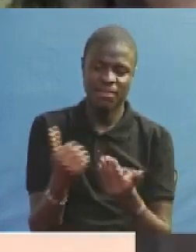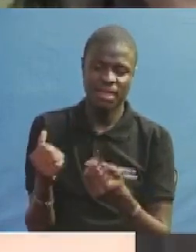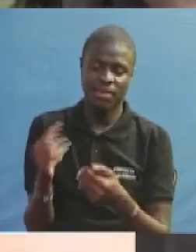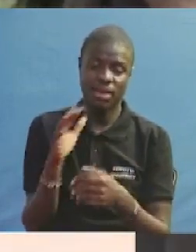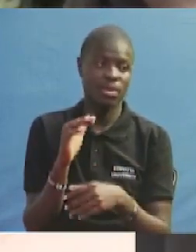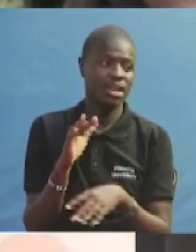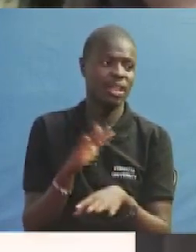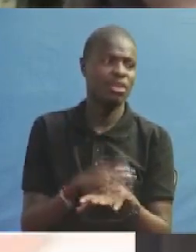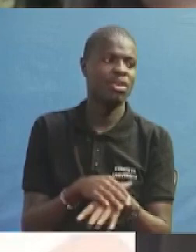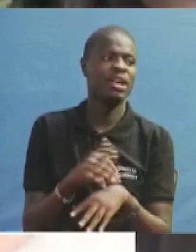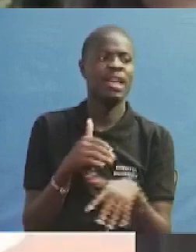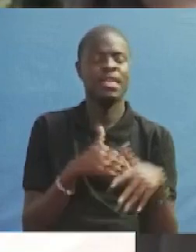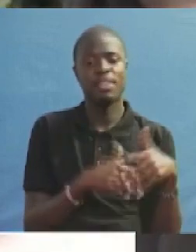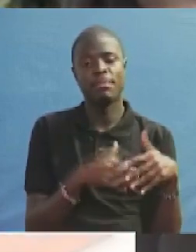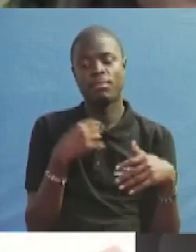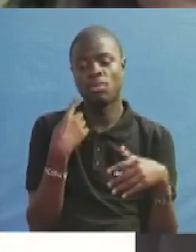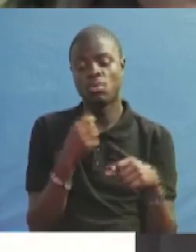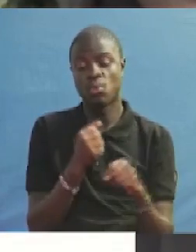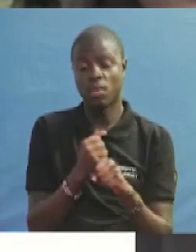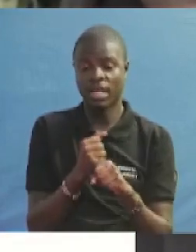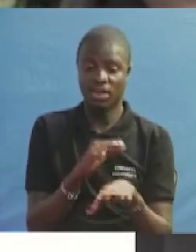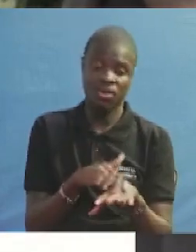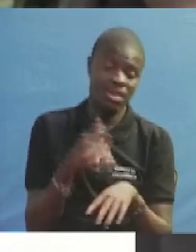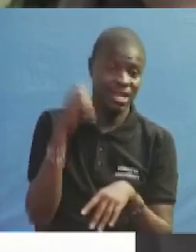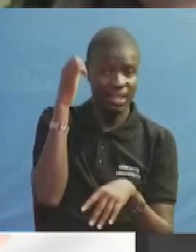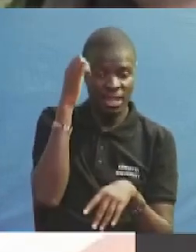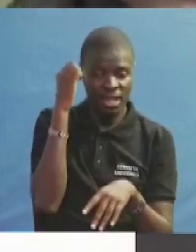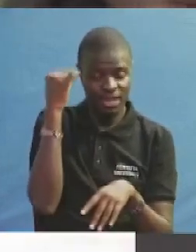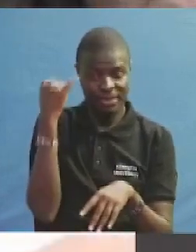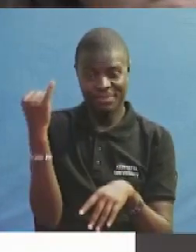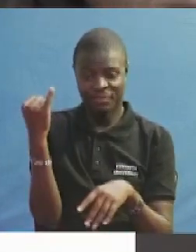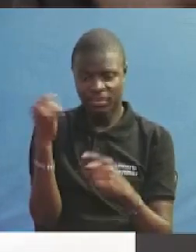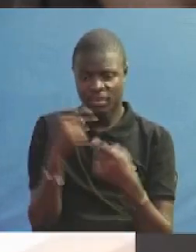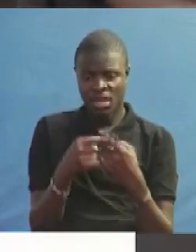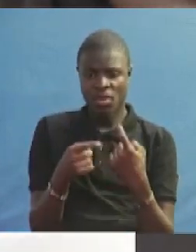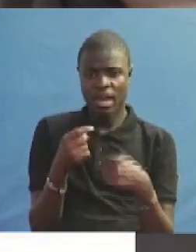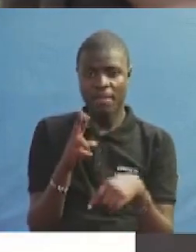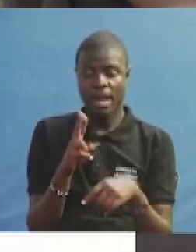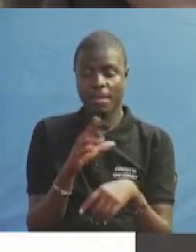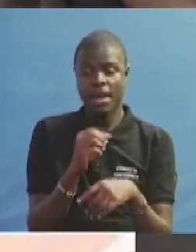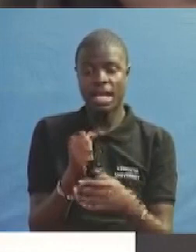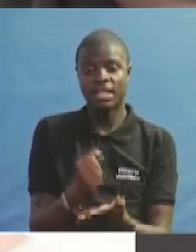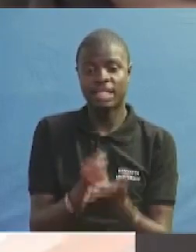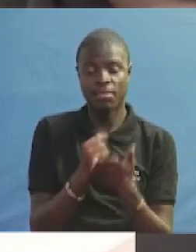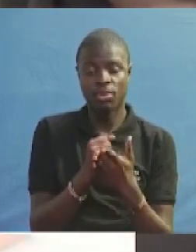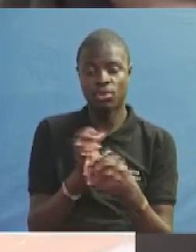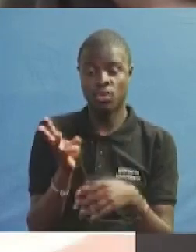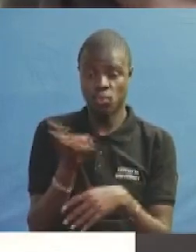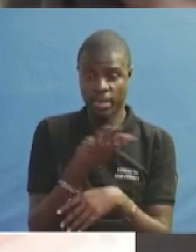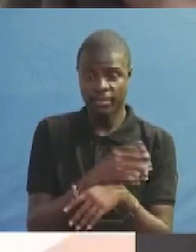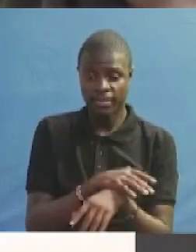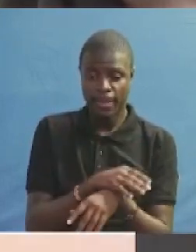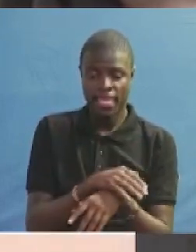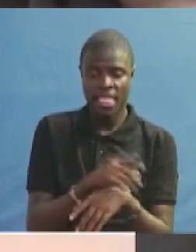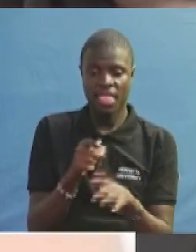calling partners who are outside there, who are working on education issues, to come up and support FAWE. Tushikane mkono,